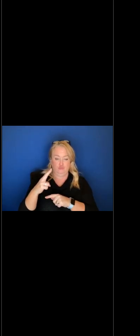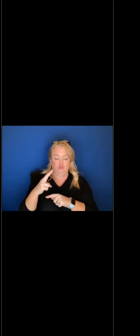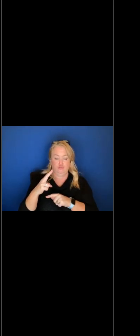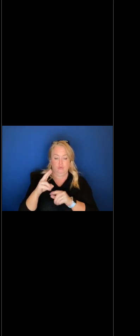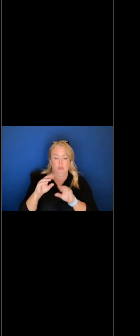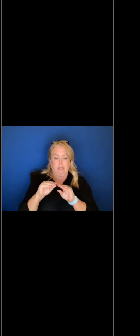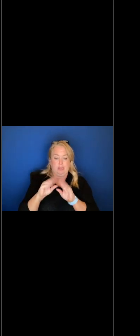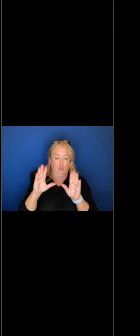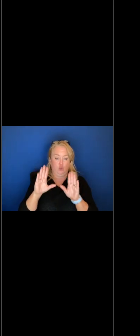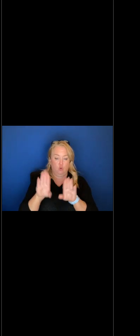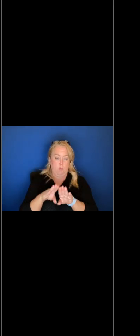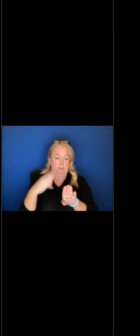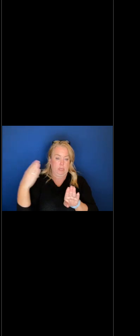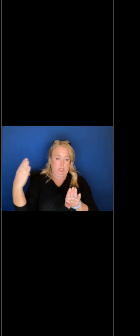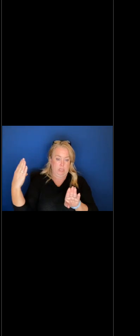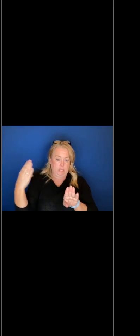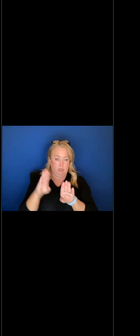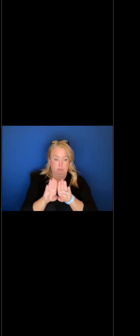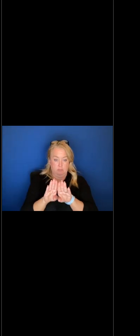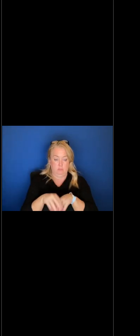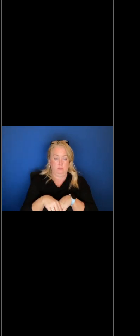32-inch clear opening.